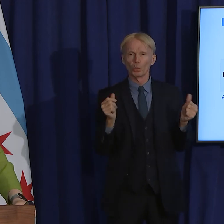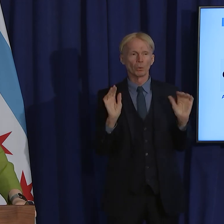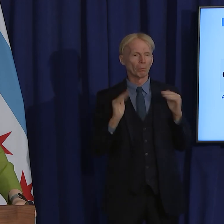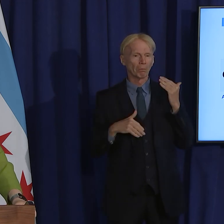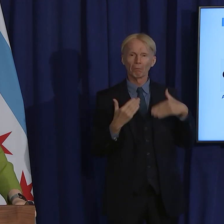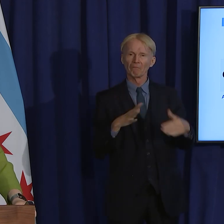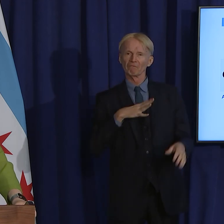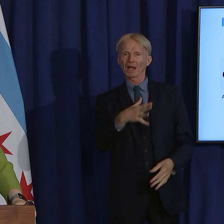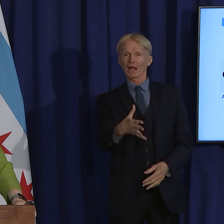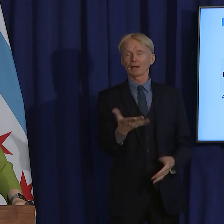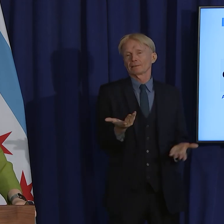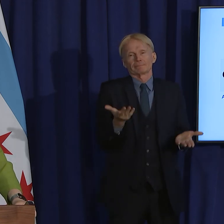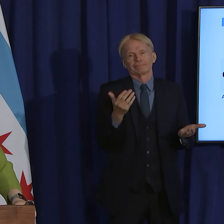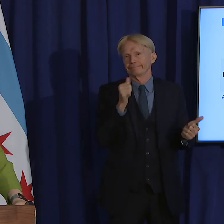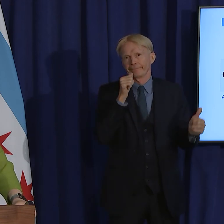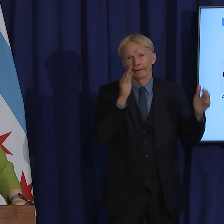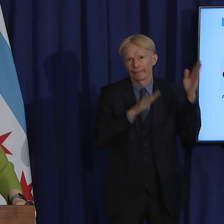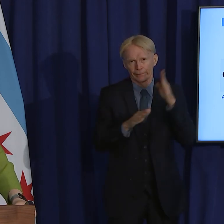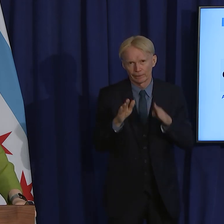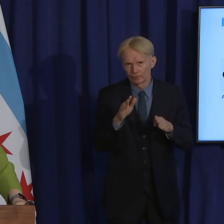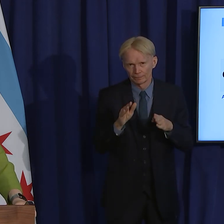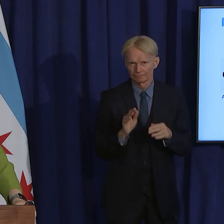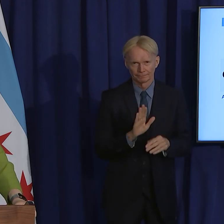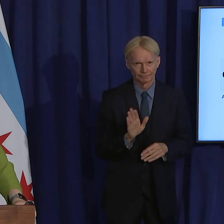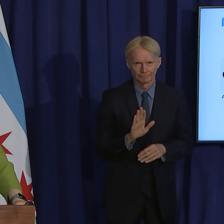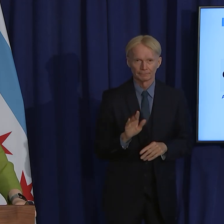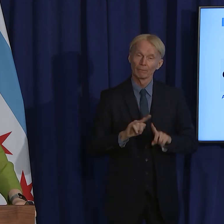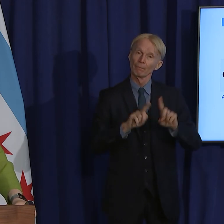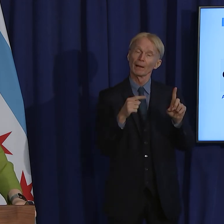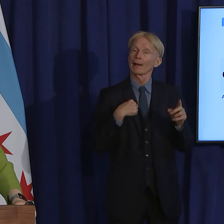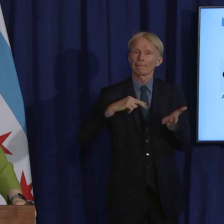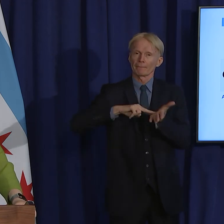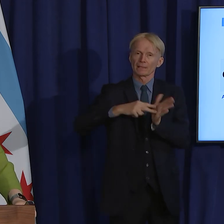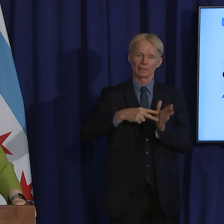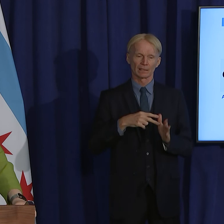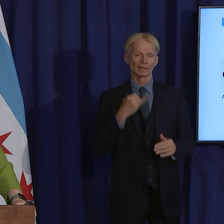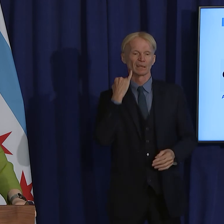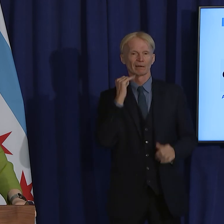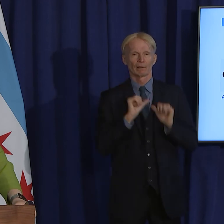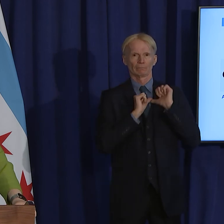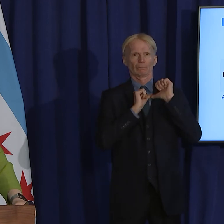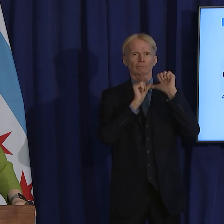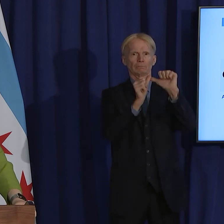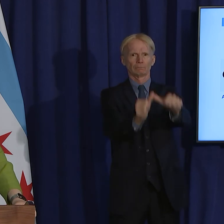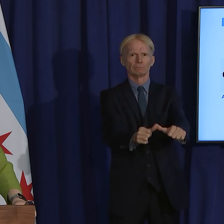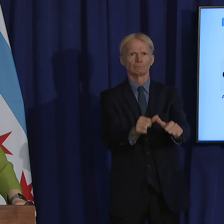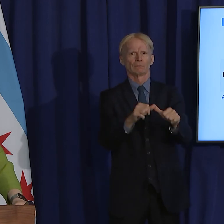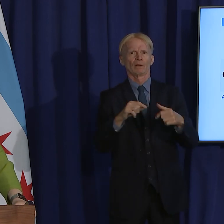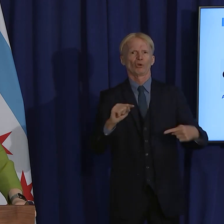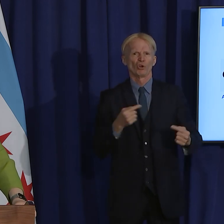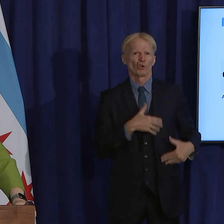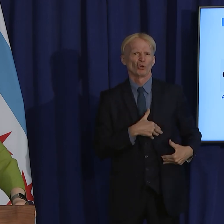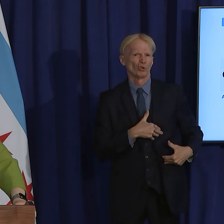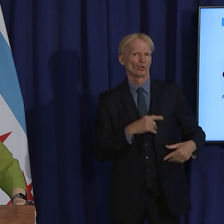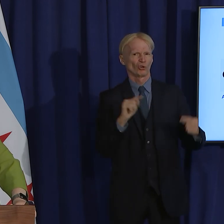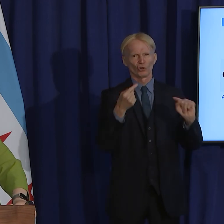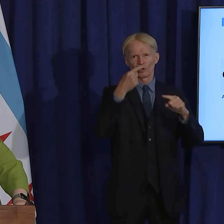a significant concern about that at all. This is more if you were to see a severe headache, abdominal pain,